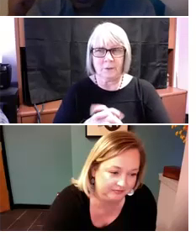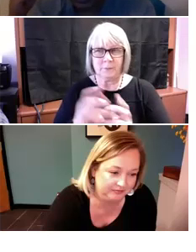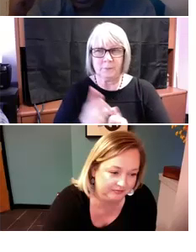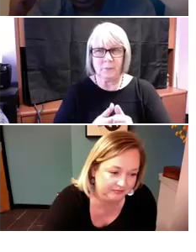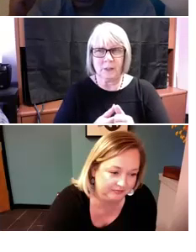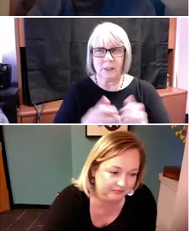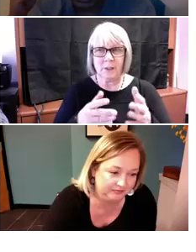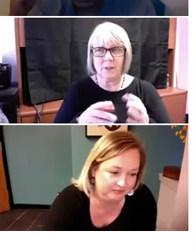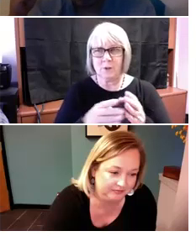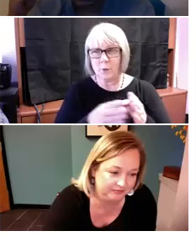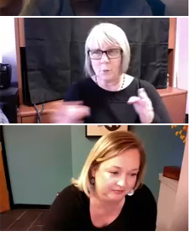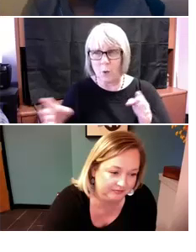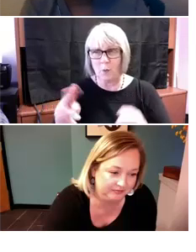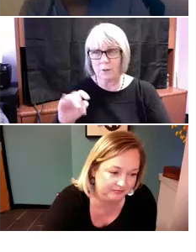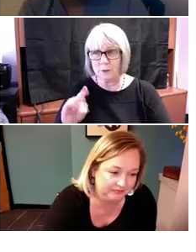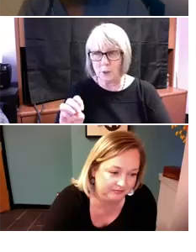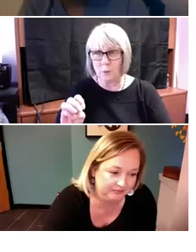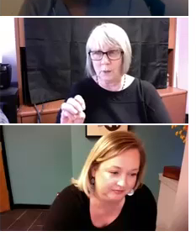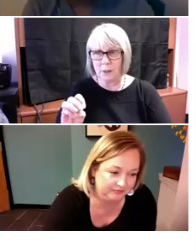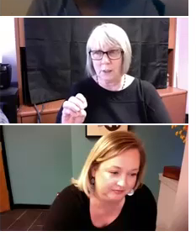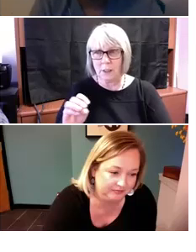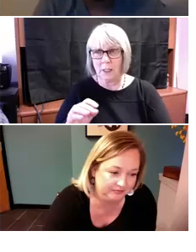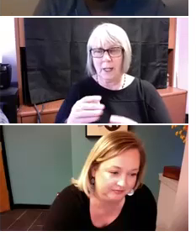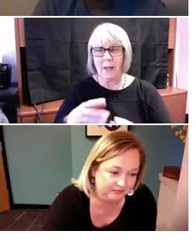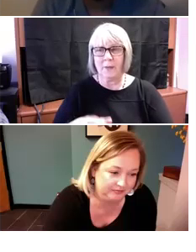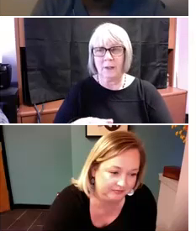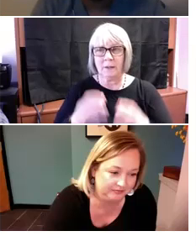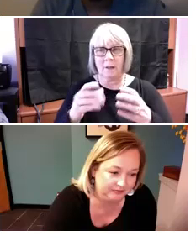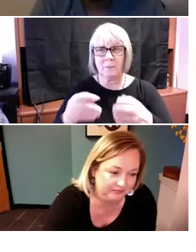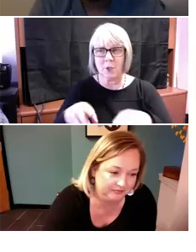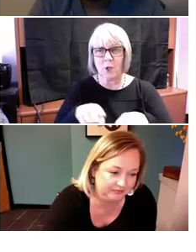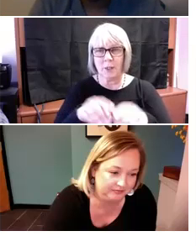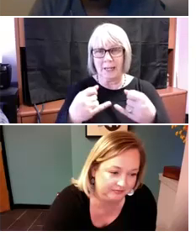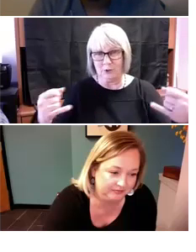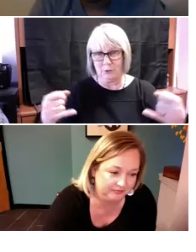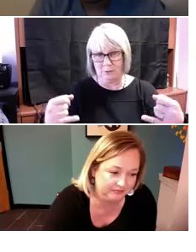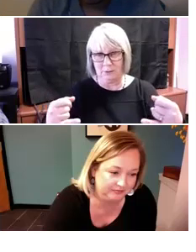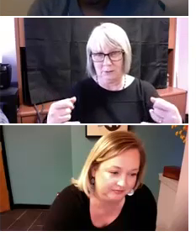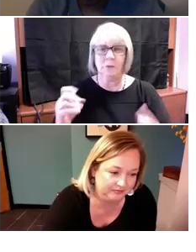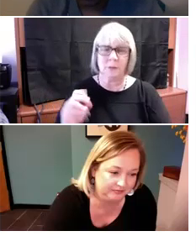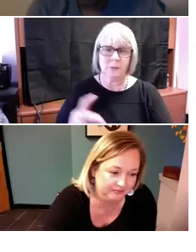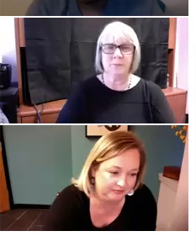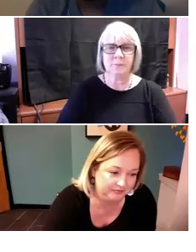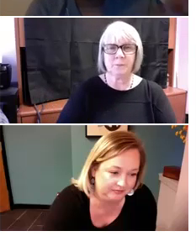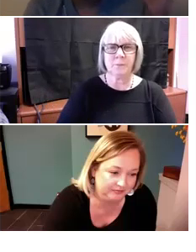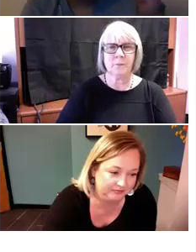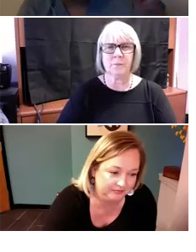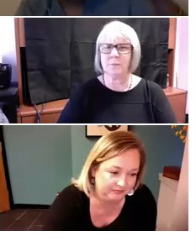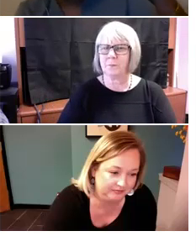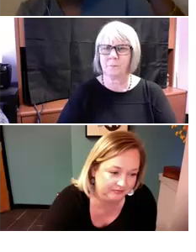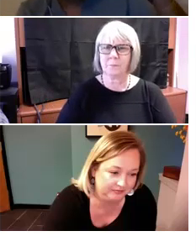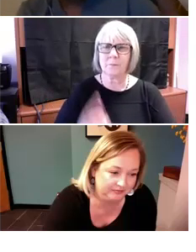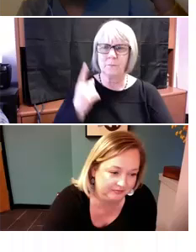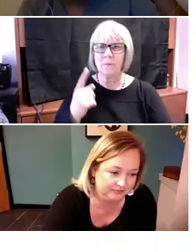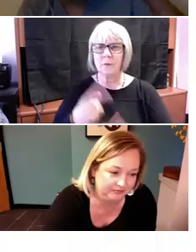node, columns are edges. Perfect. So I have an example here. So what Parvez